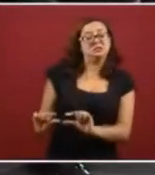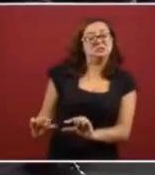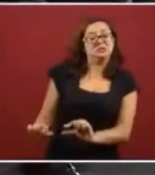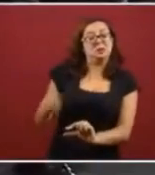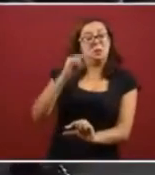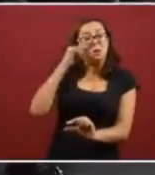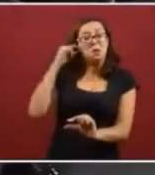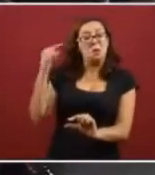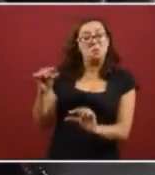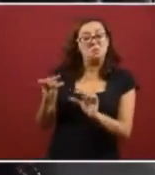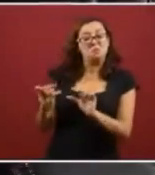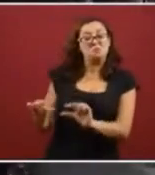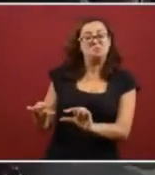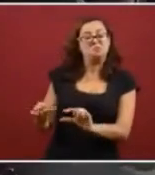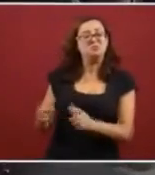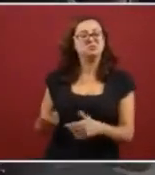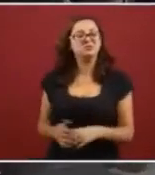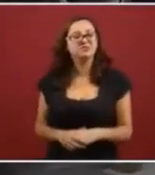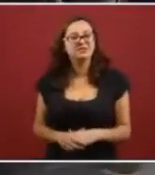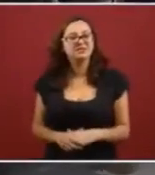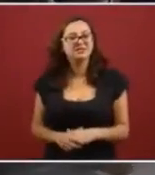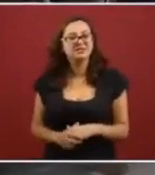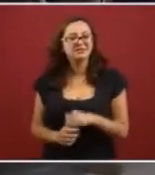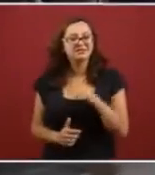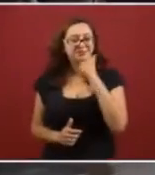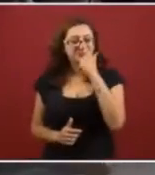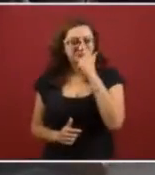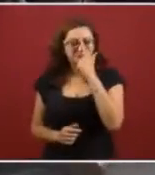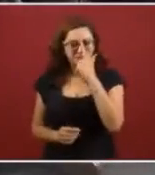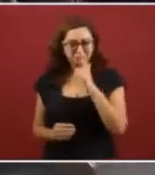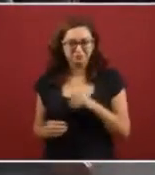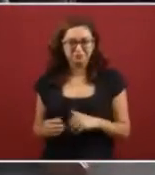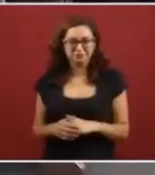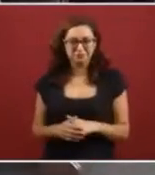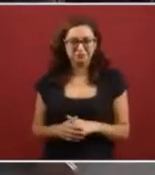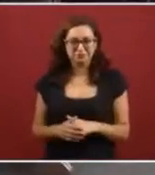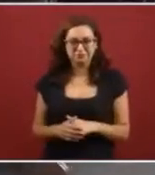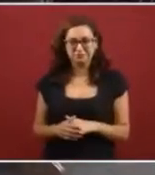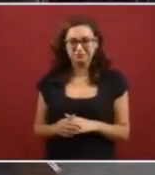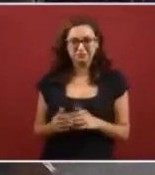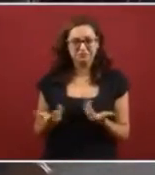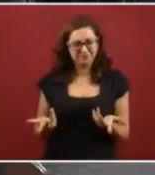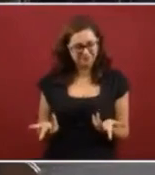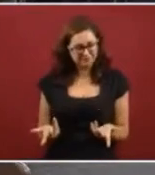periodicals. Muy poquito. Very little. En cambio.